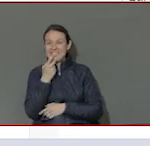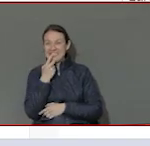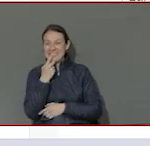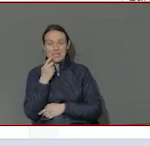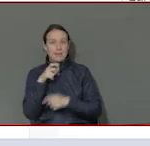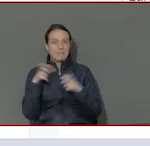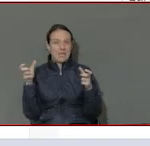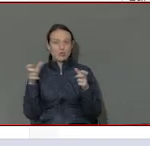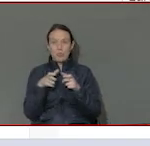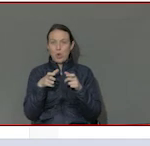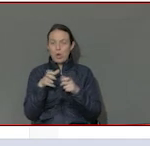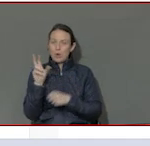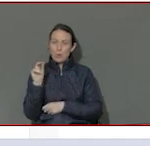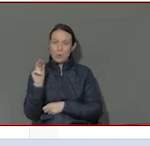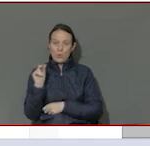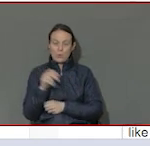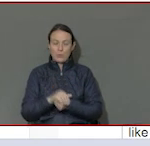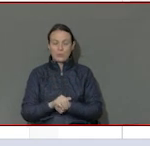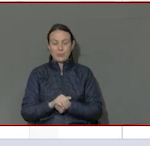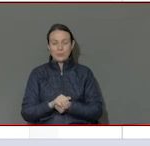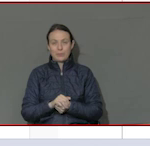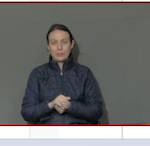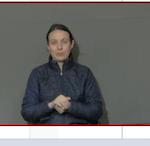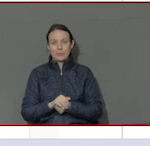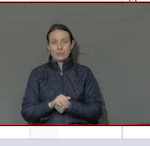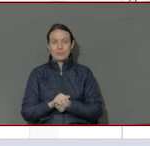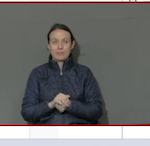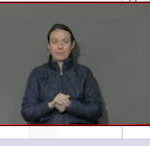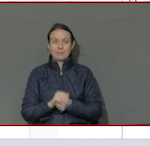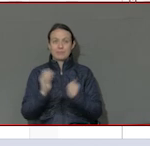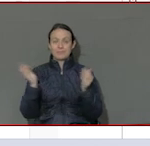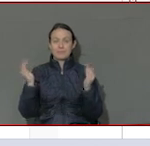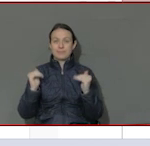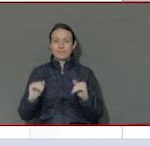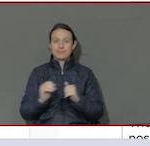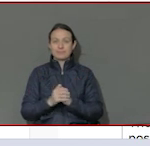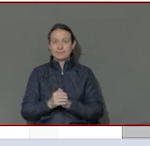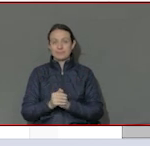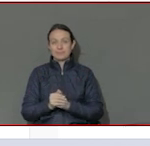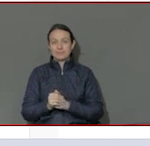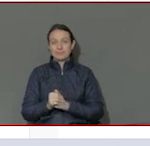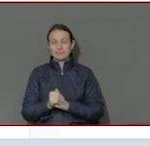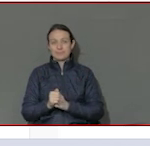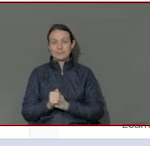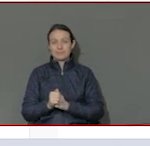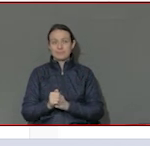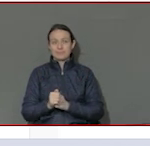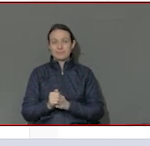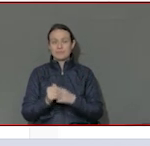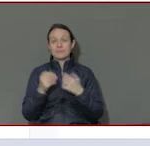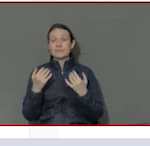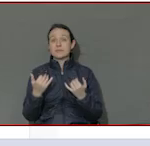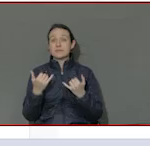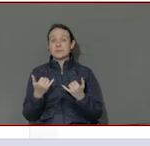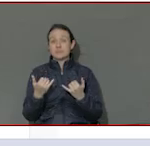not small. Thank you. Then, I quickly want us to